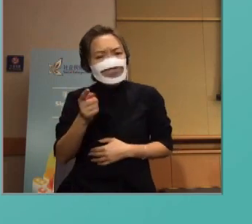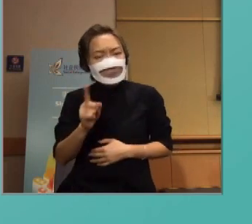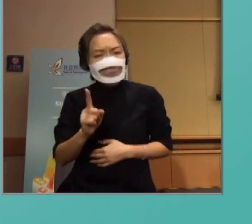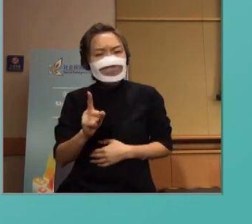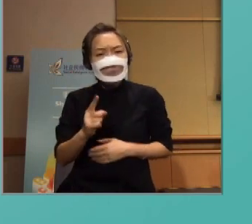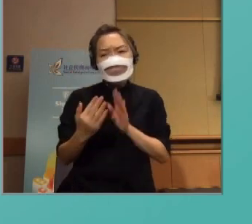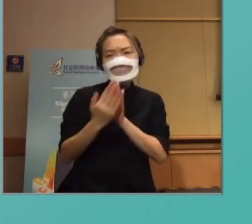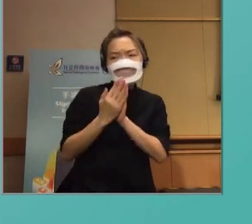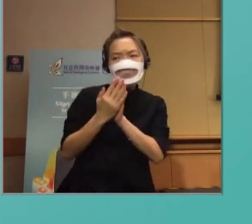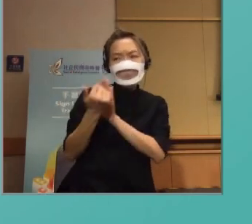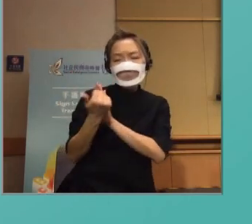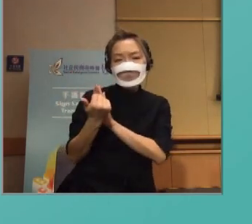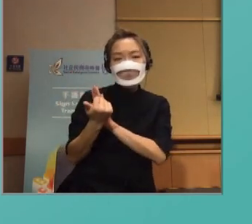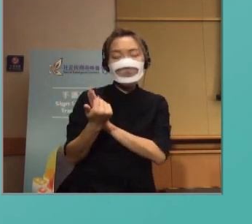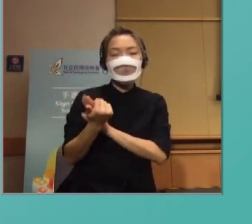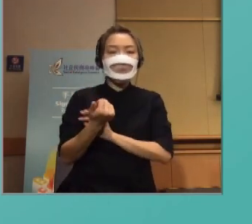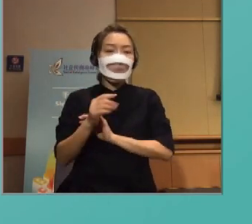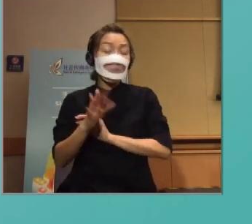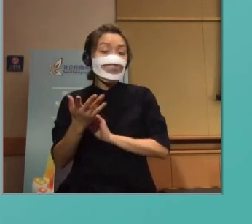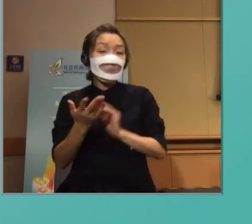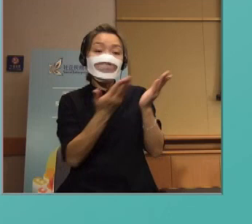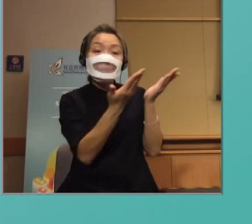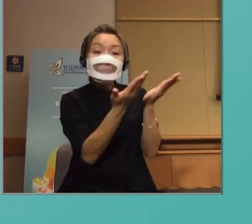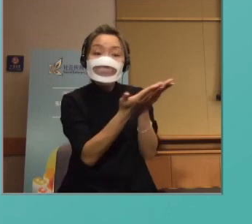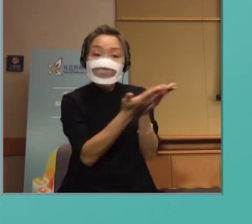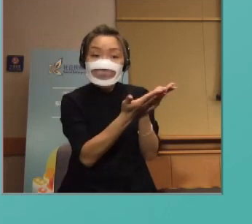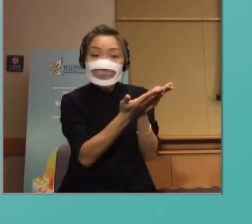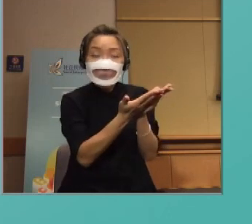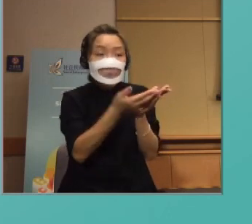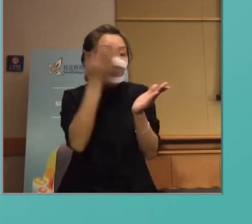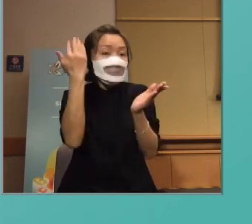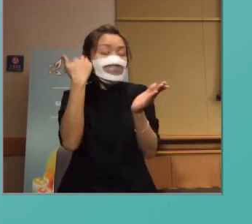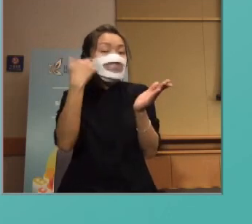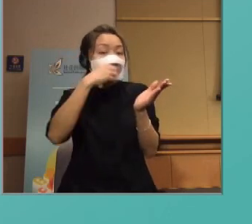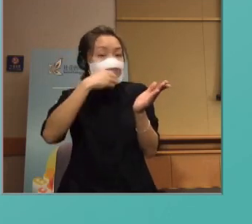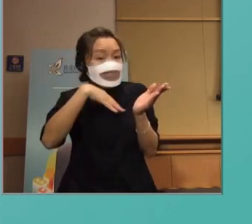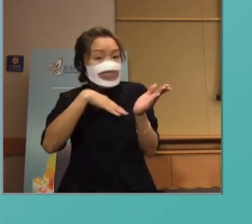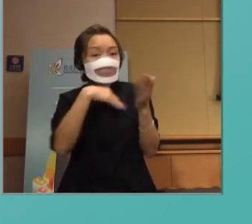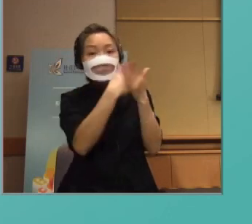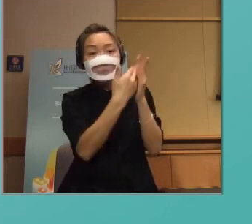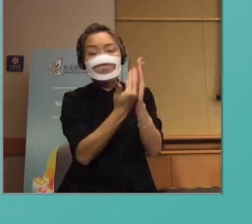accreditation and history, the NFTs could be a solution for all this.